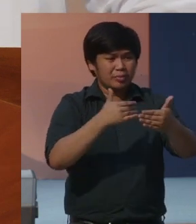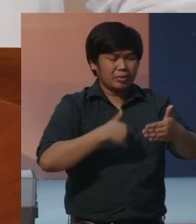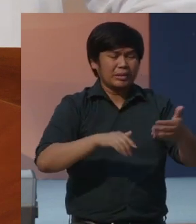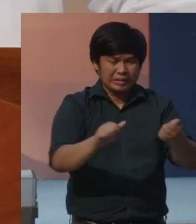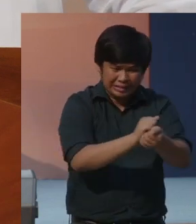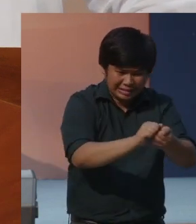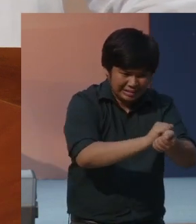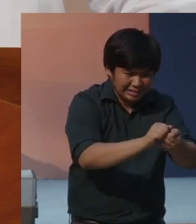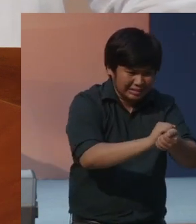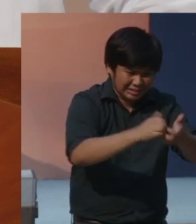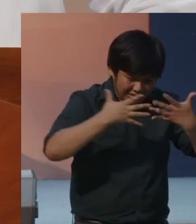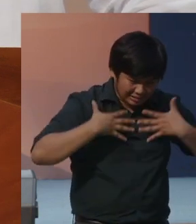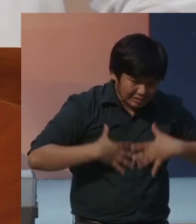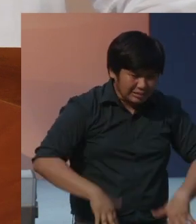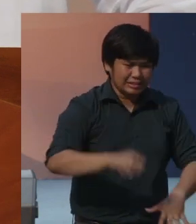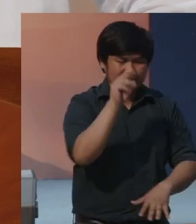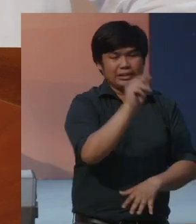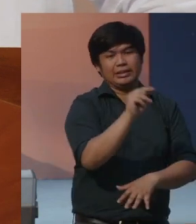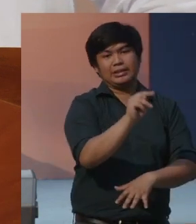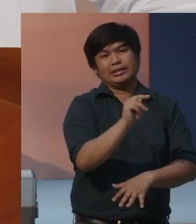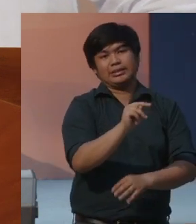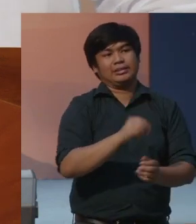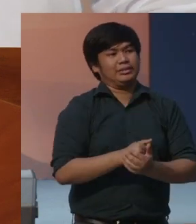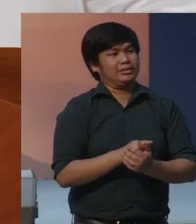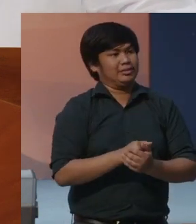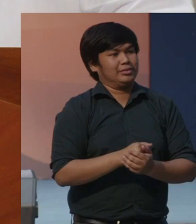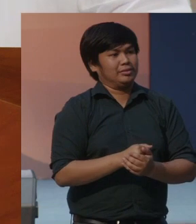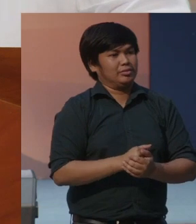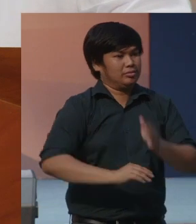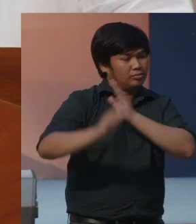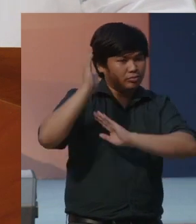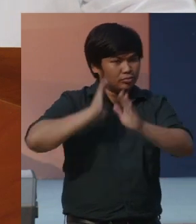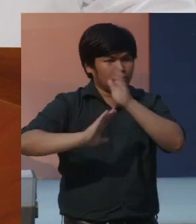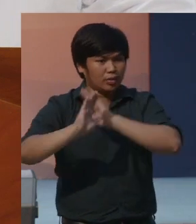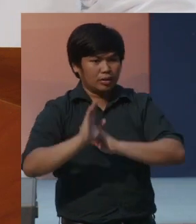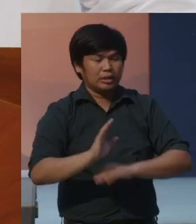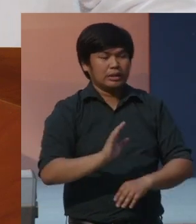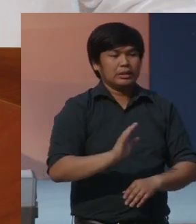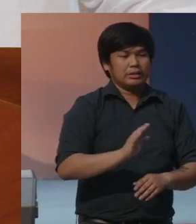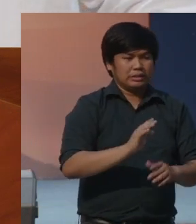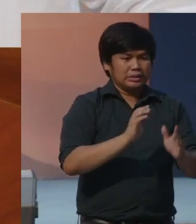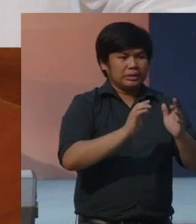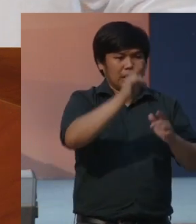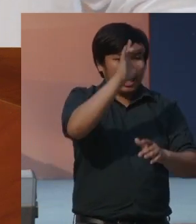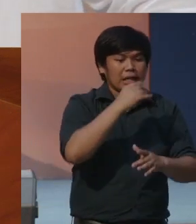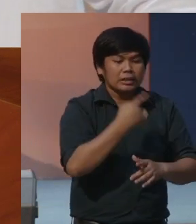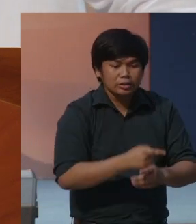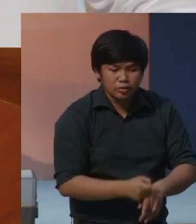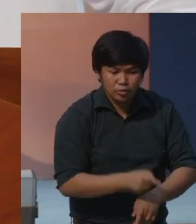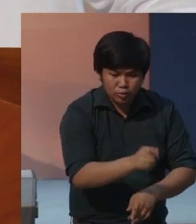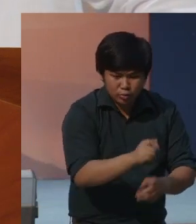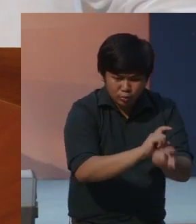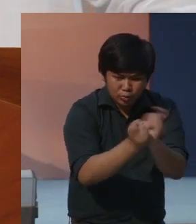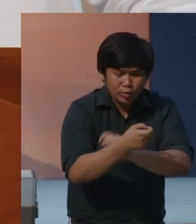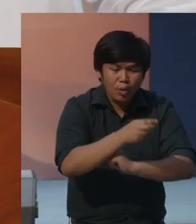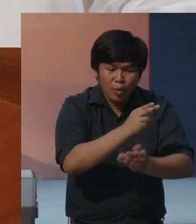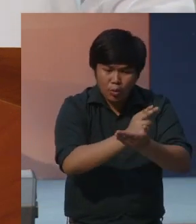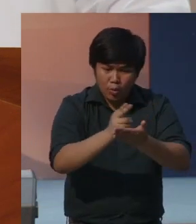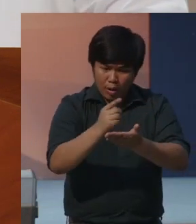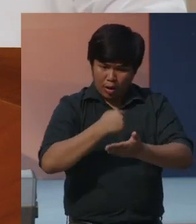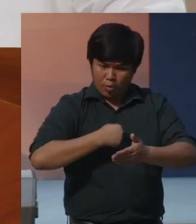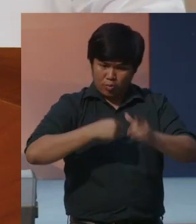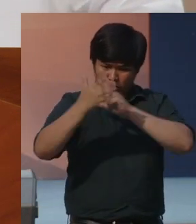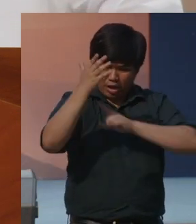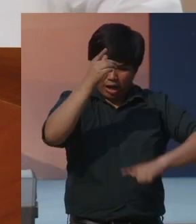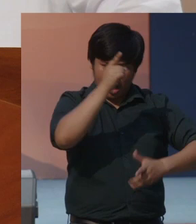their garments." Sa Leviticus 20 verse 7, "Consecrate yourselves therefore and be holy, for I am the Lord